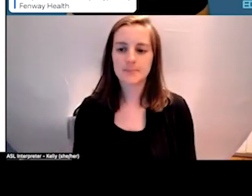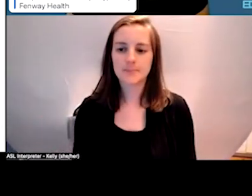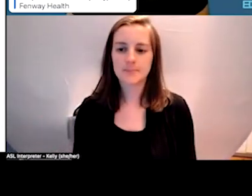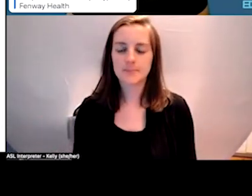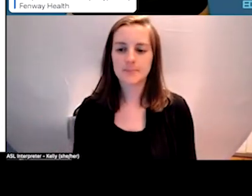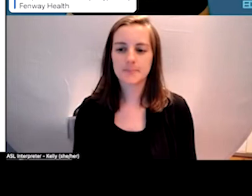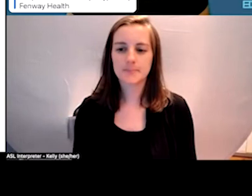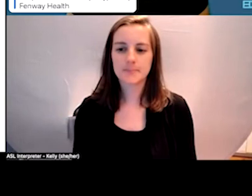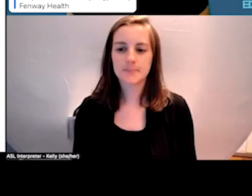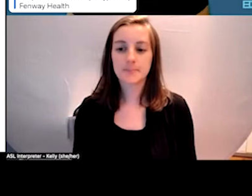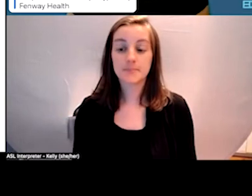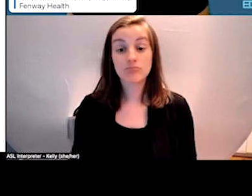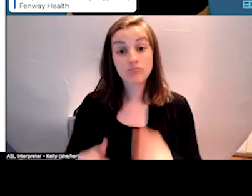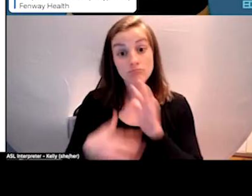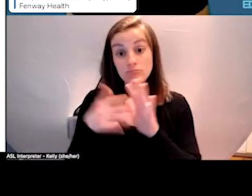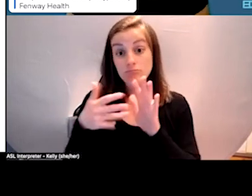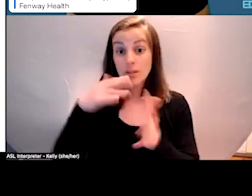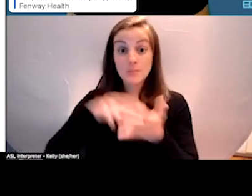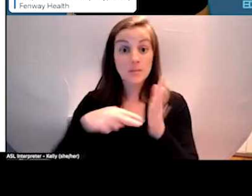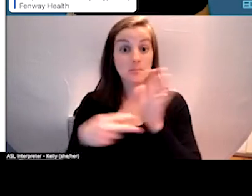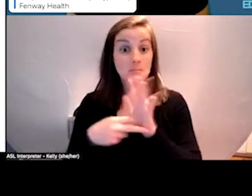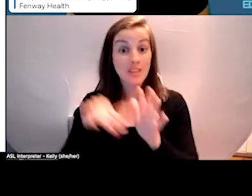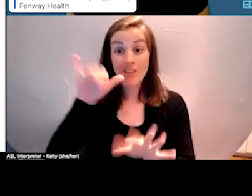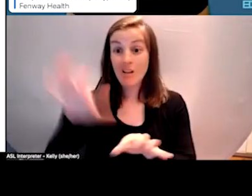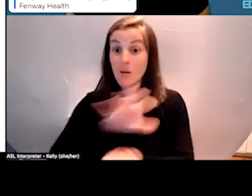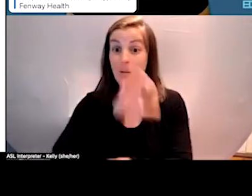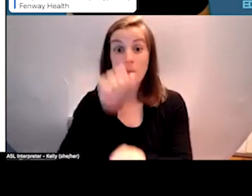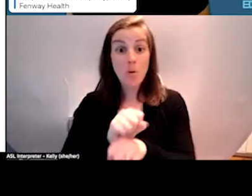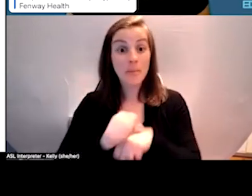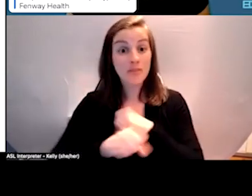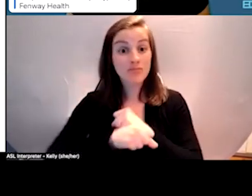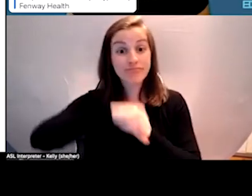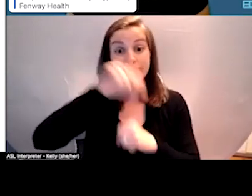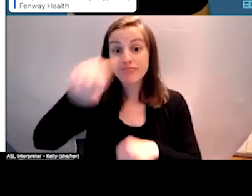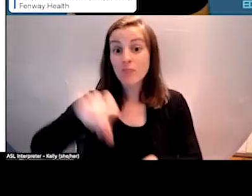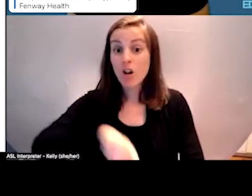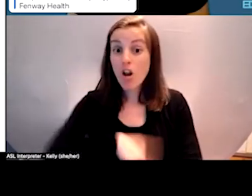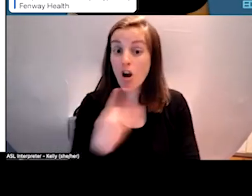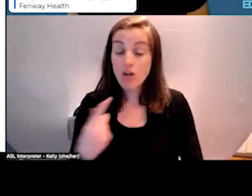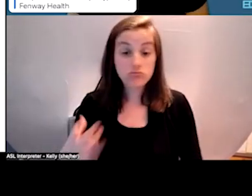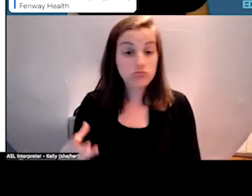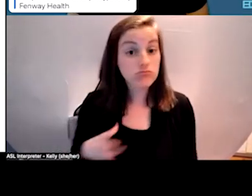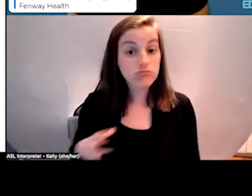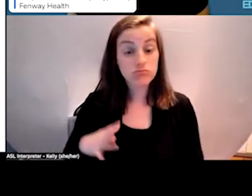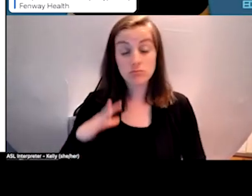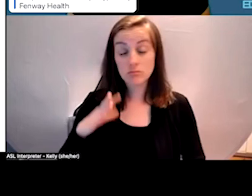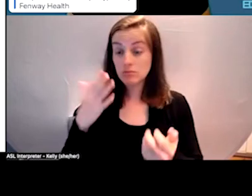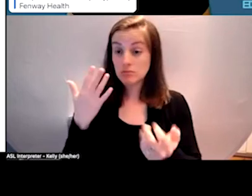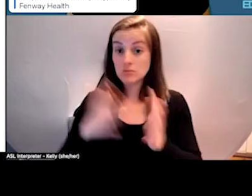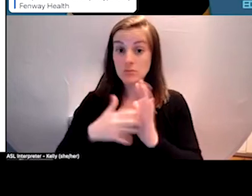a visit runs long. Sometimes that means you got to schedule another visit. All of those things are okay.